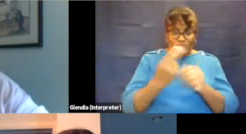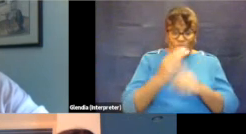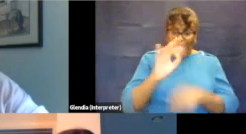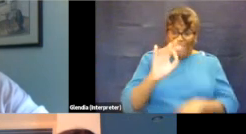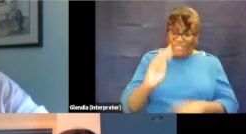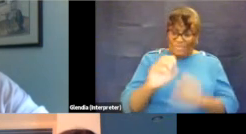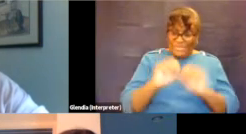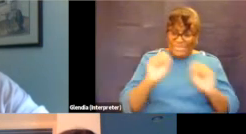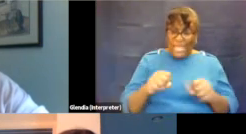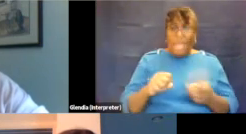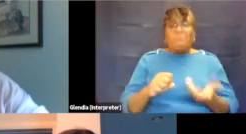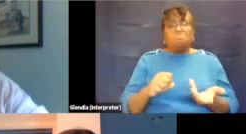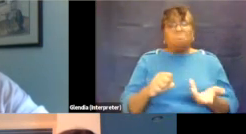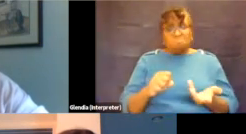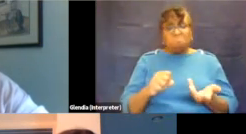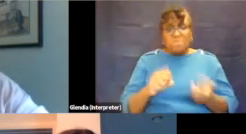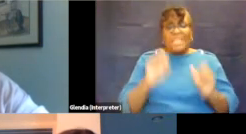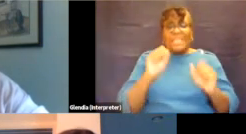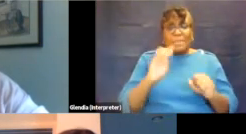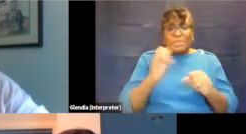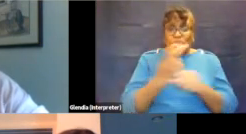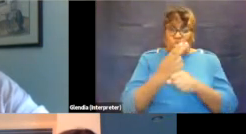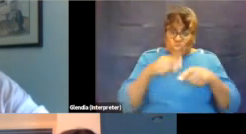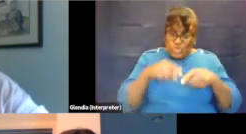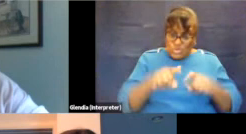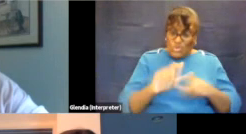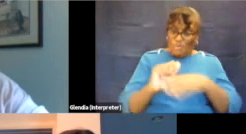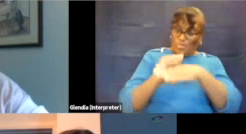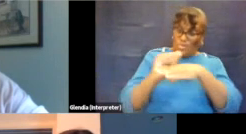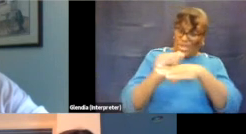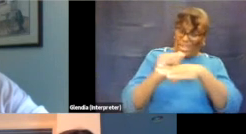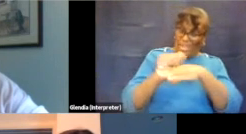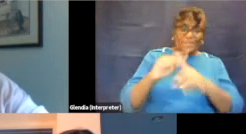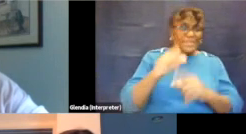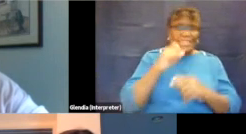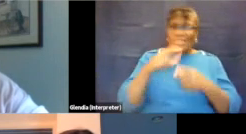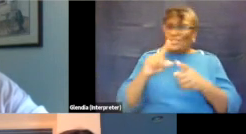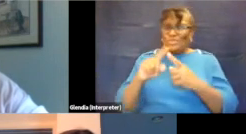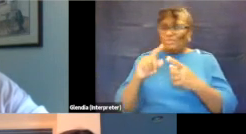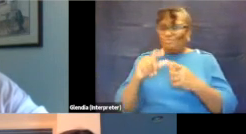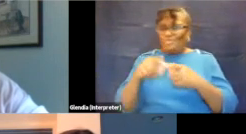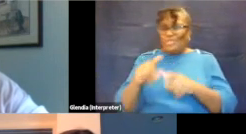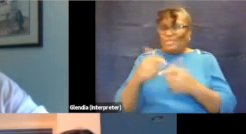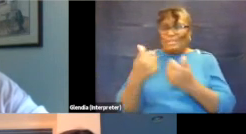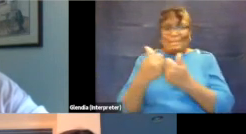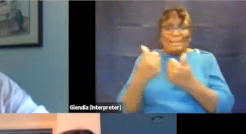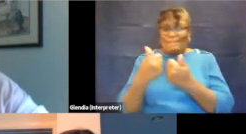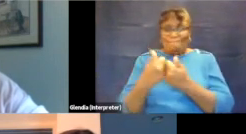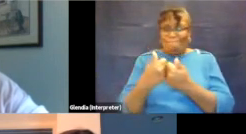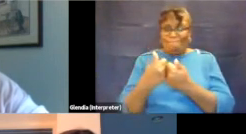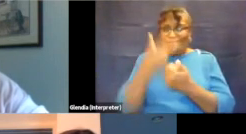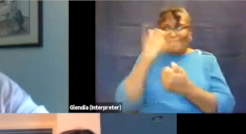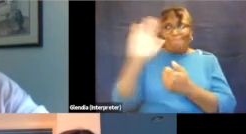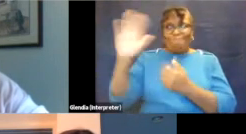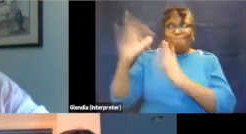definitely be used during practice, but not usually during games due to regulations. However, if it is a